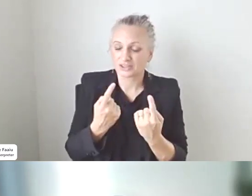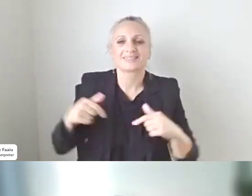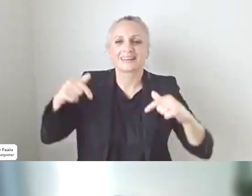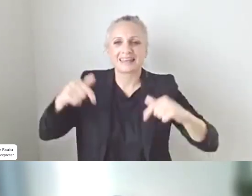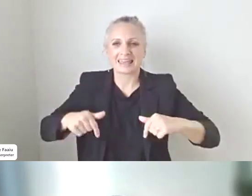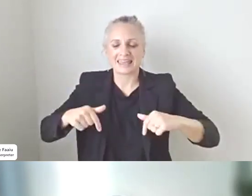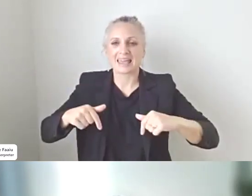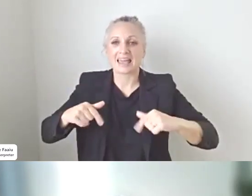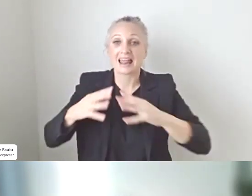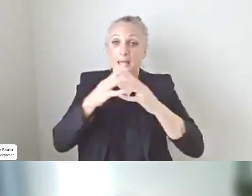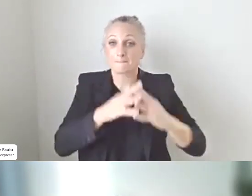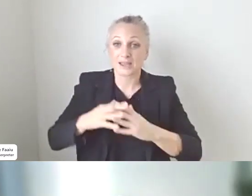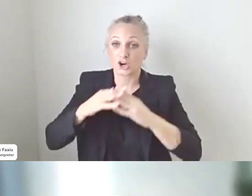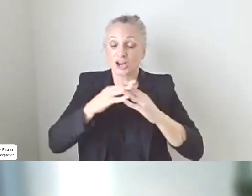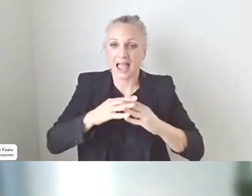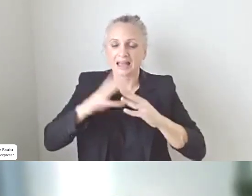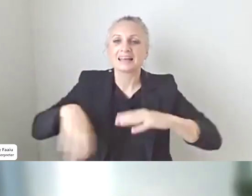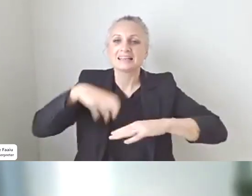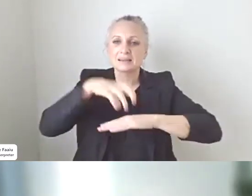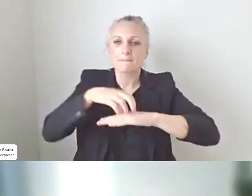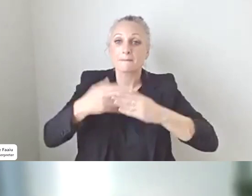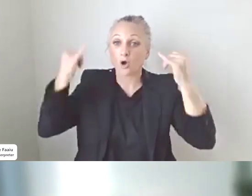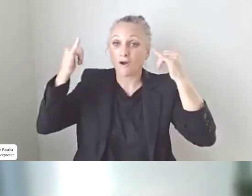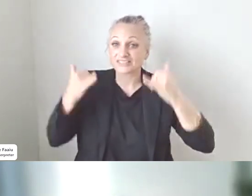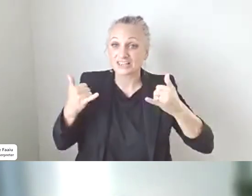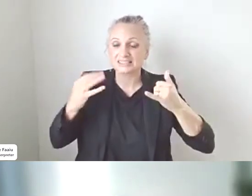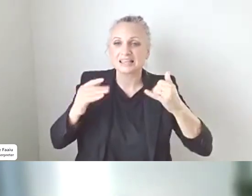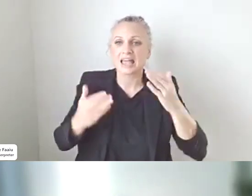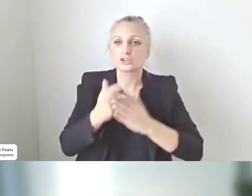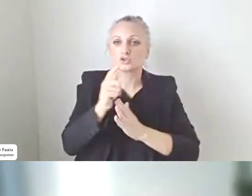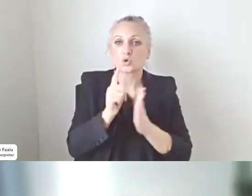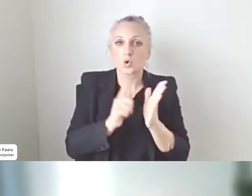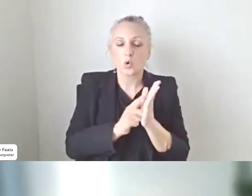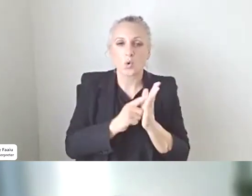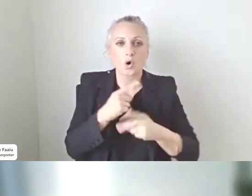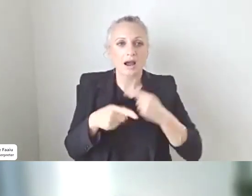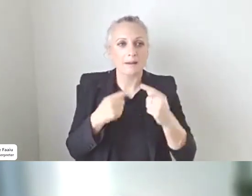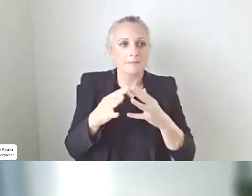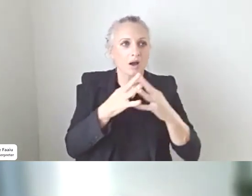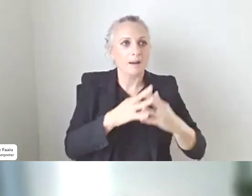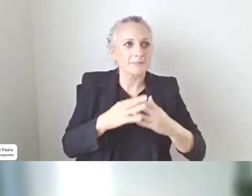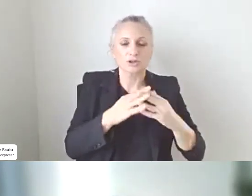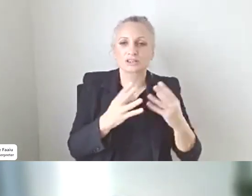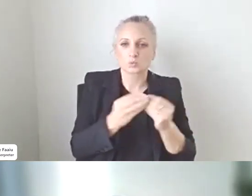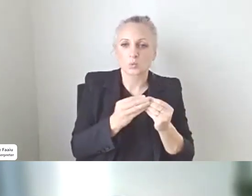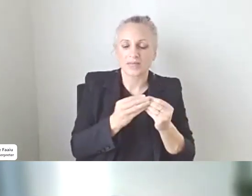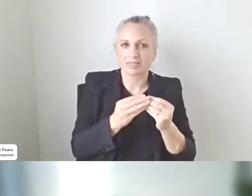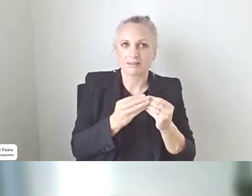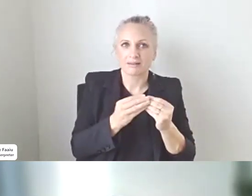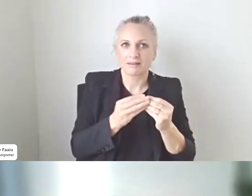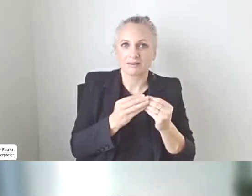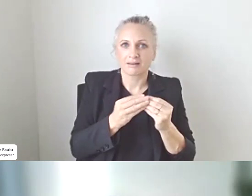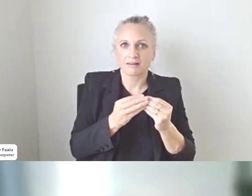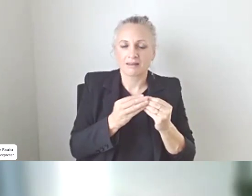our Department of Justice has a new ruling on interpretation of the Americans with Disabilities Act. That ruling has